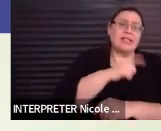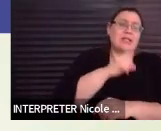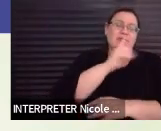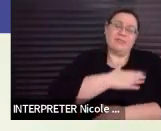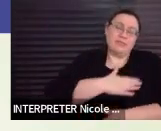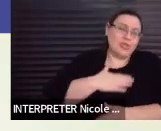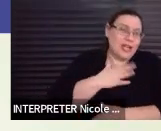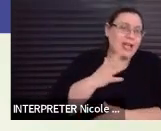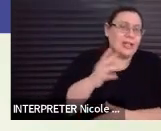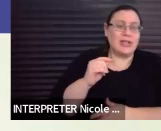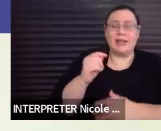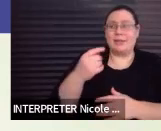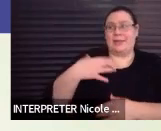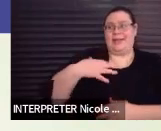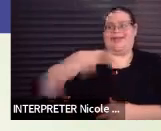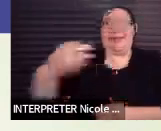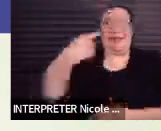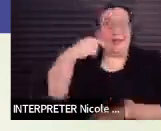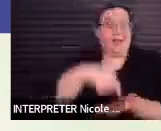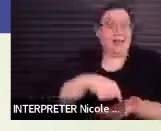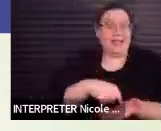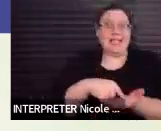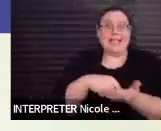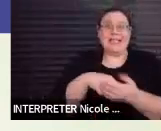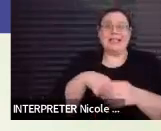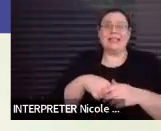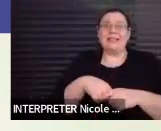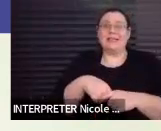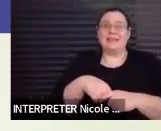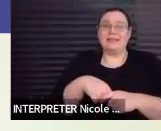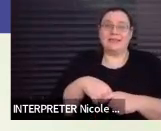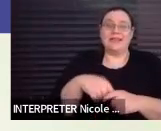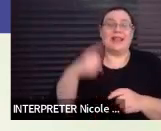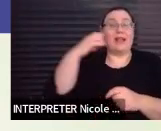being selected for this. I really think the